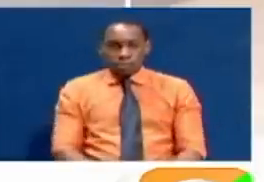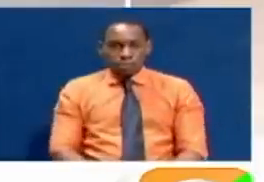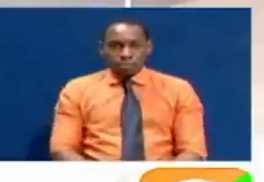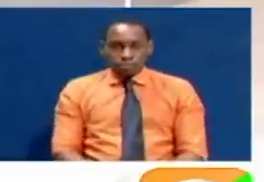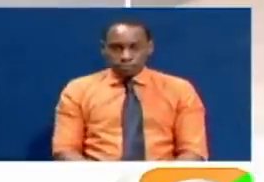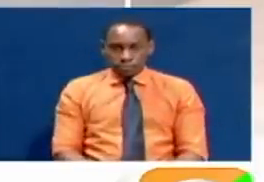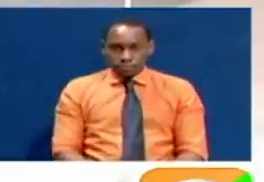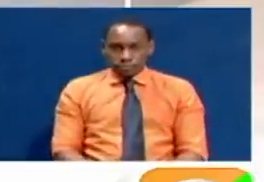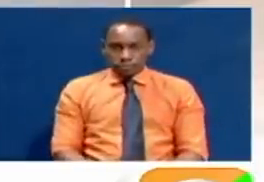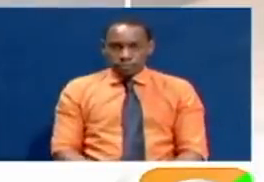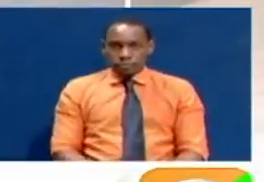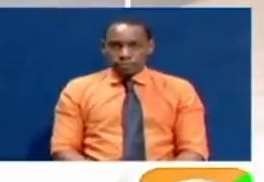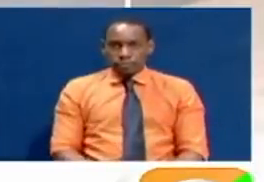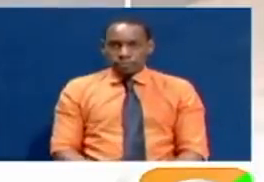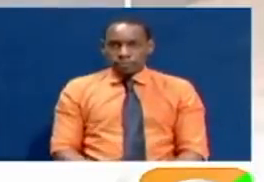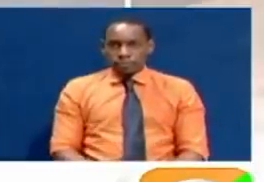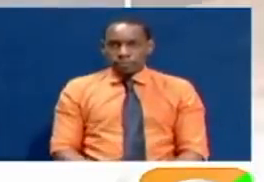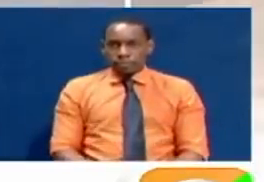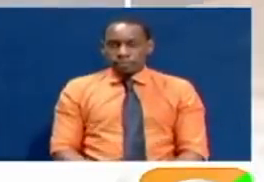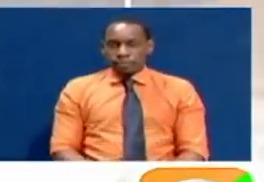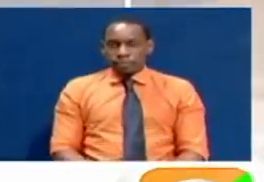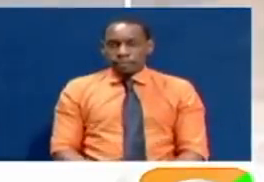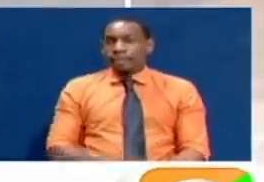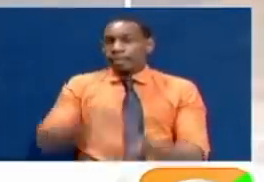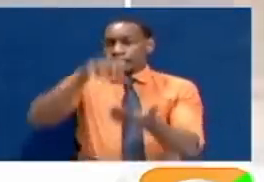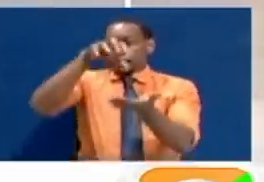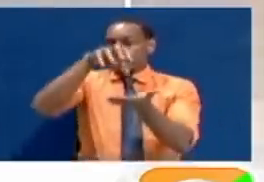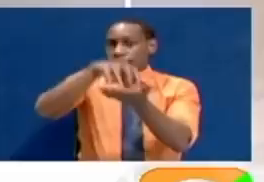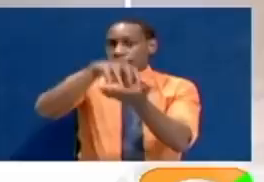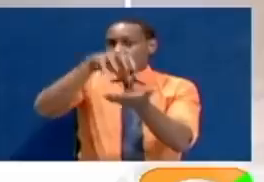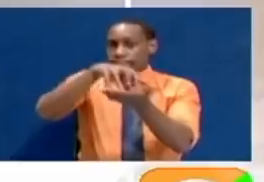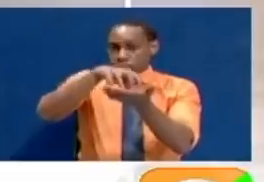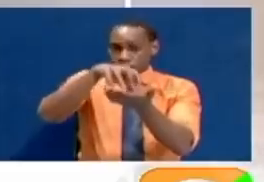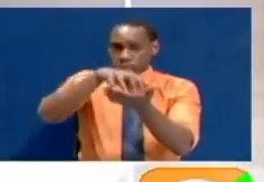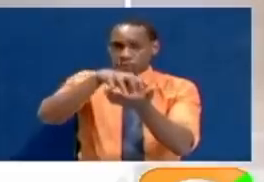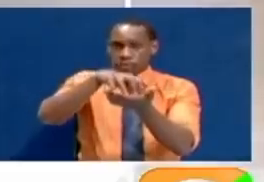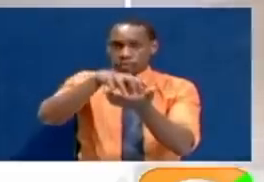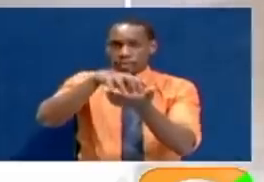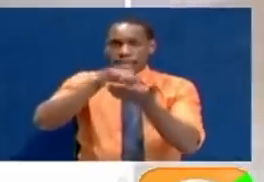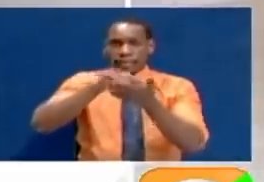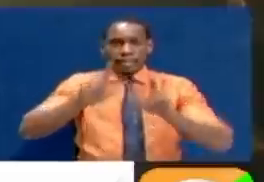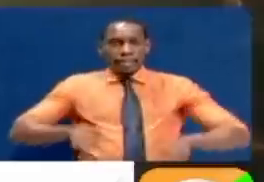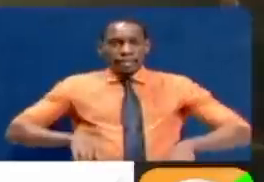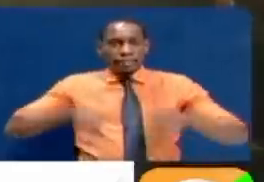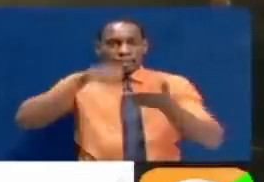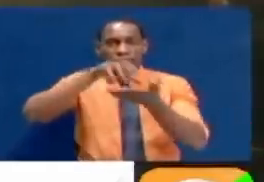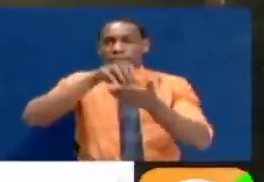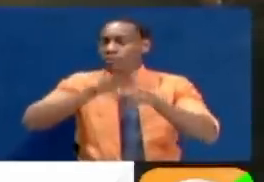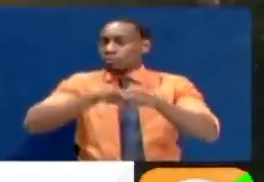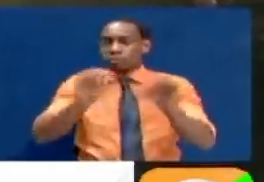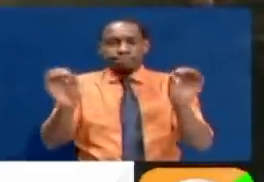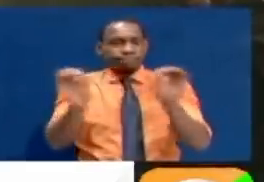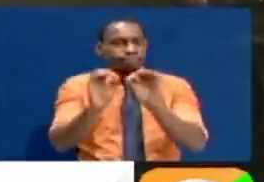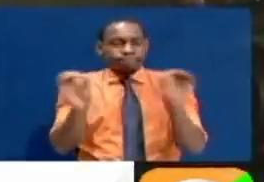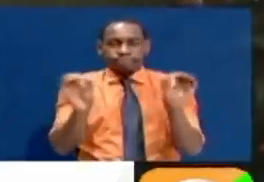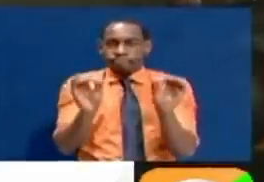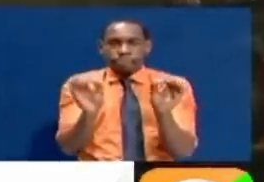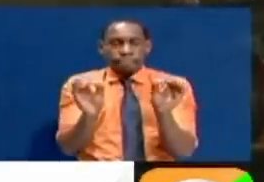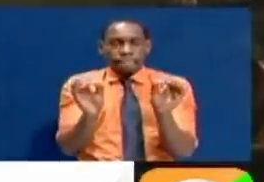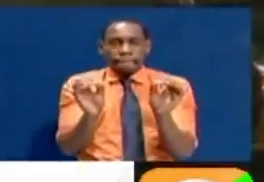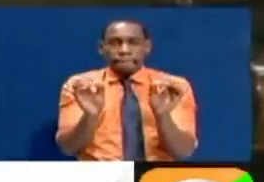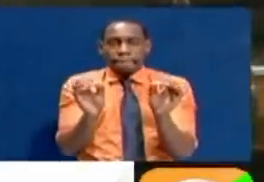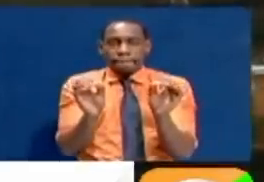Okay, we came in a situation where the living situation was not so good,